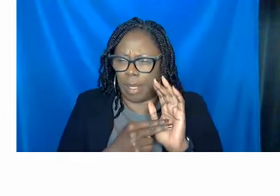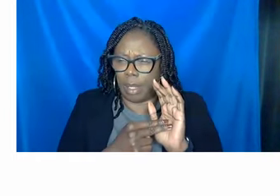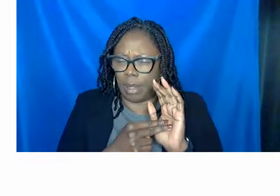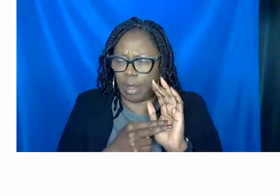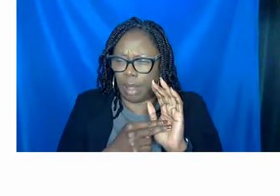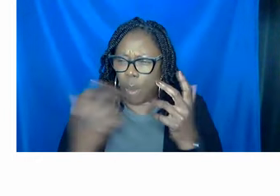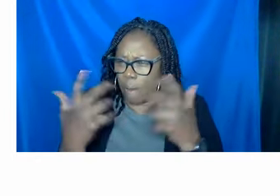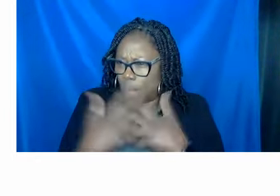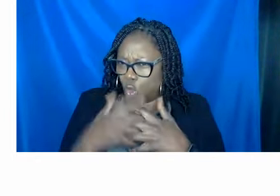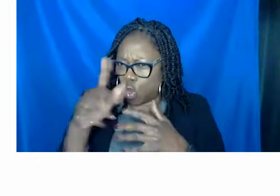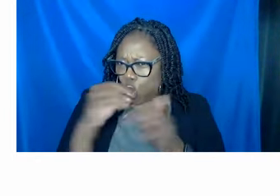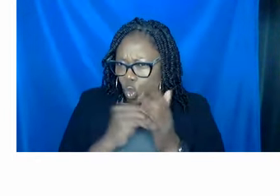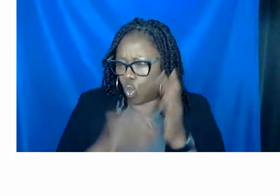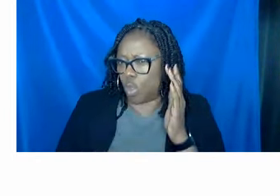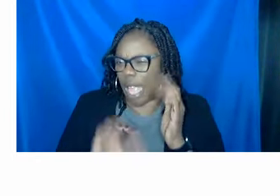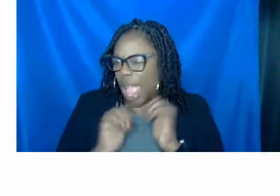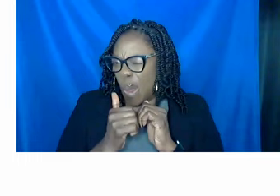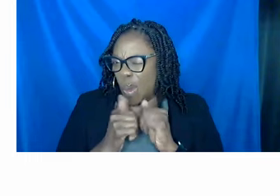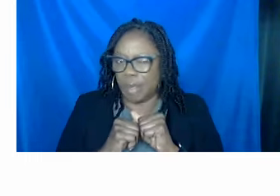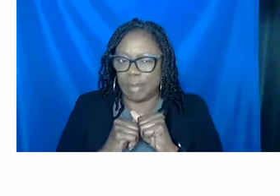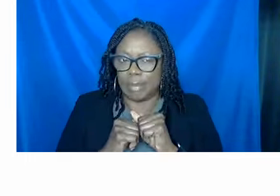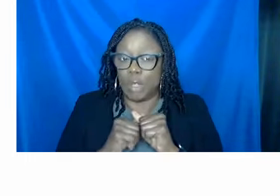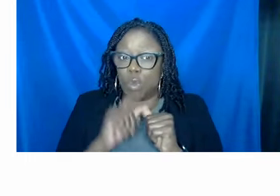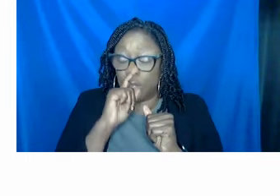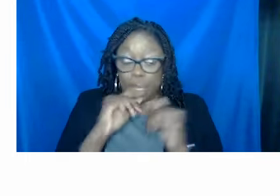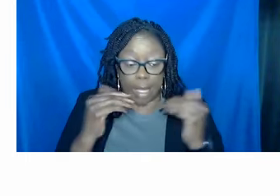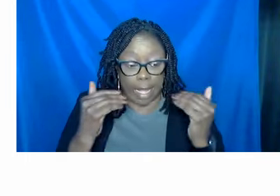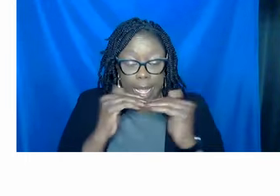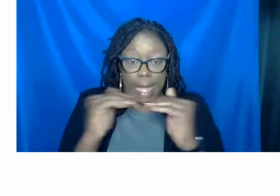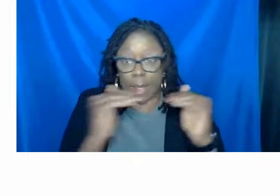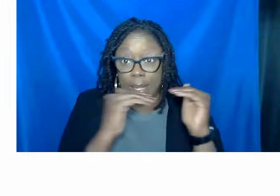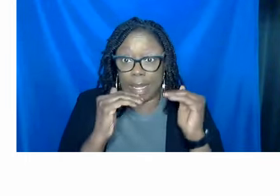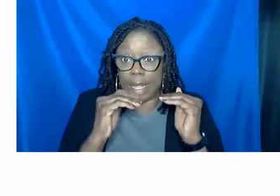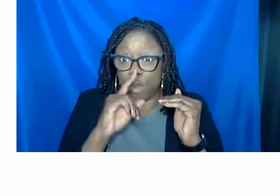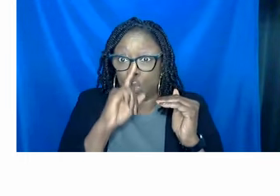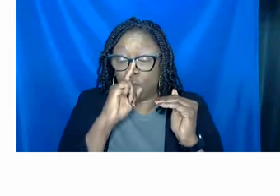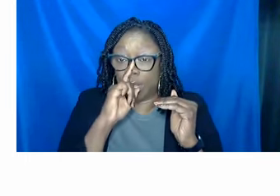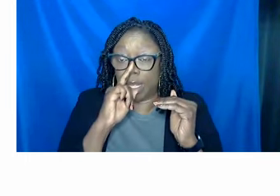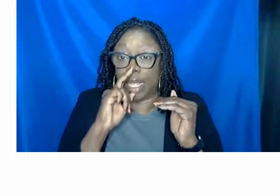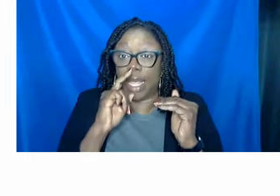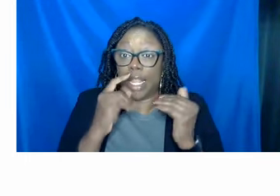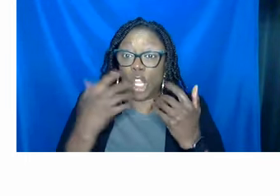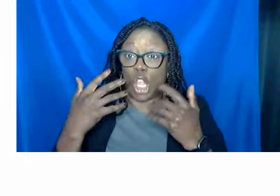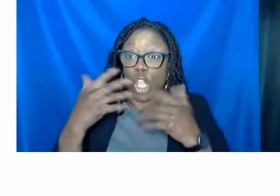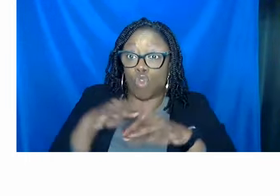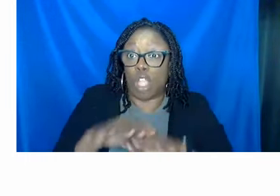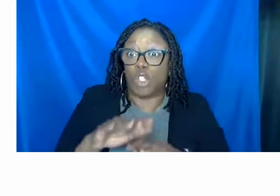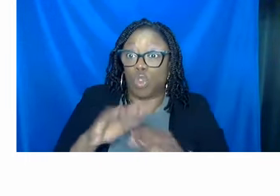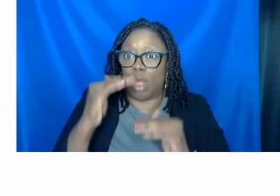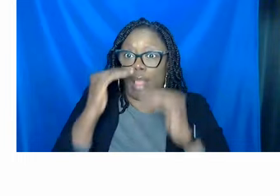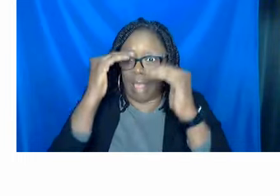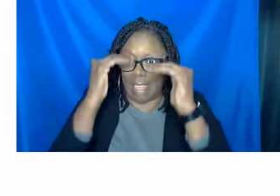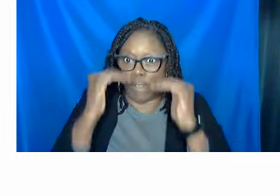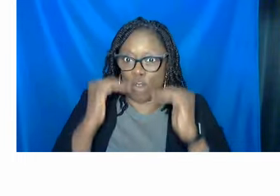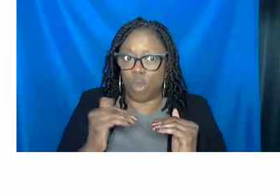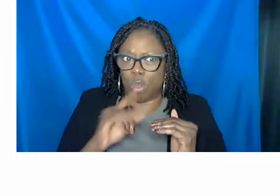students, because this is equity at that interactional level. This is one way that the